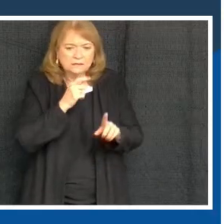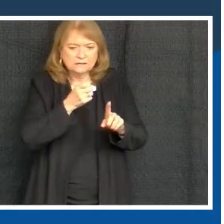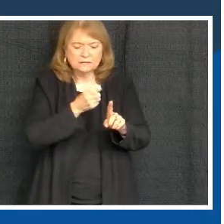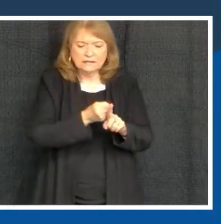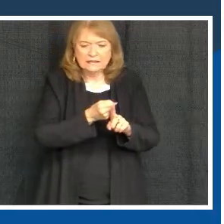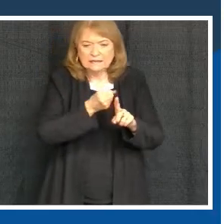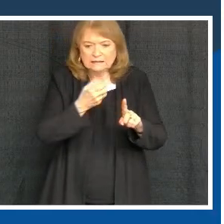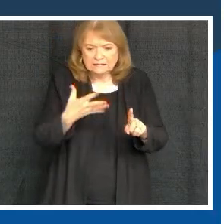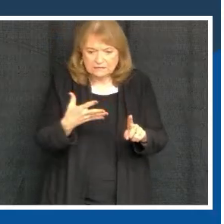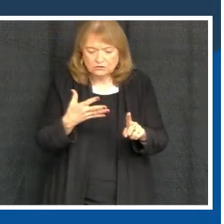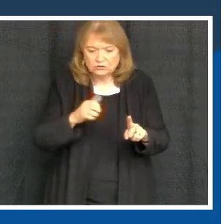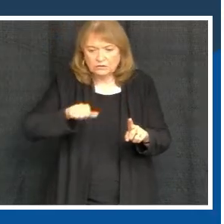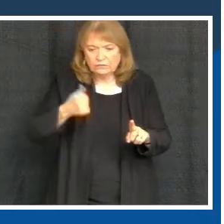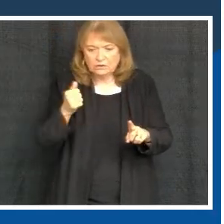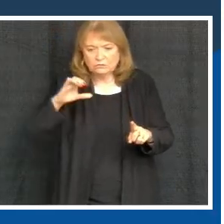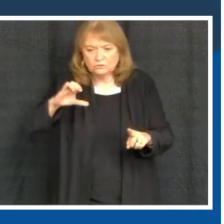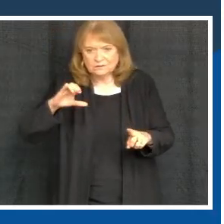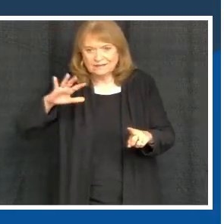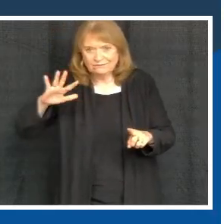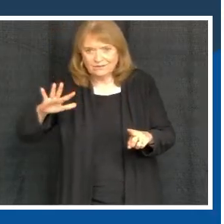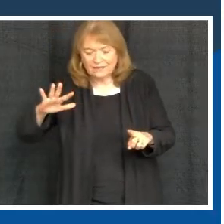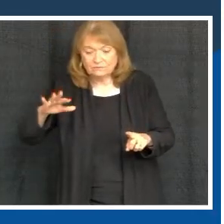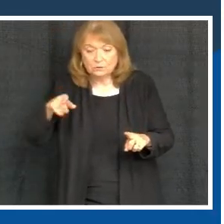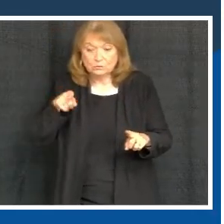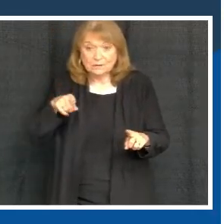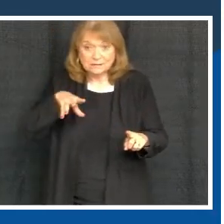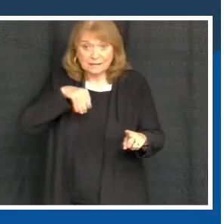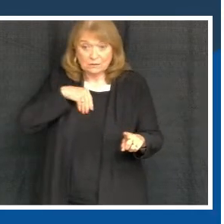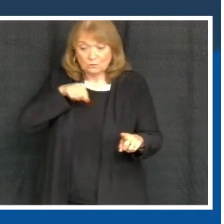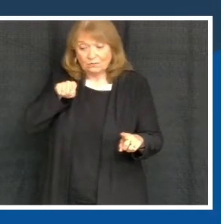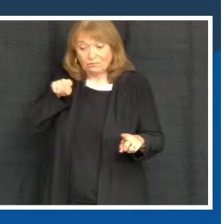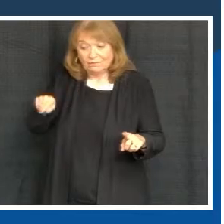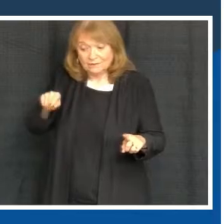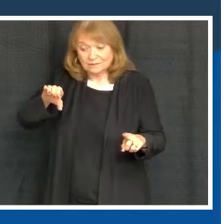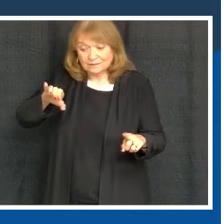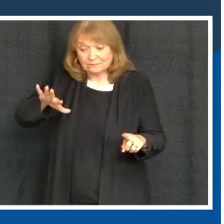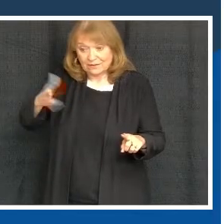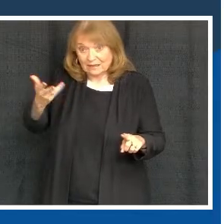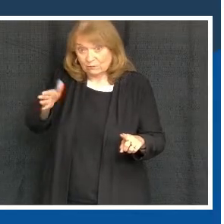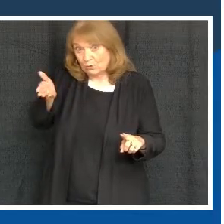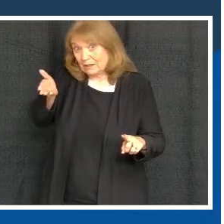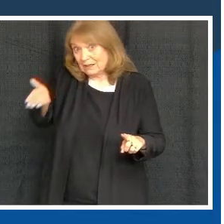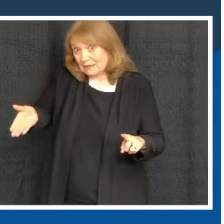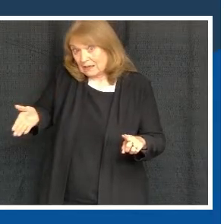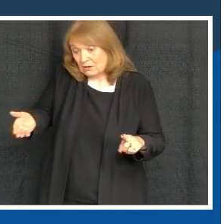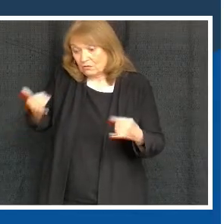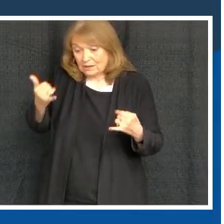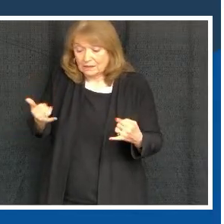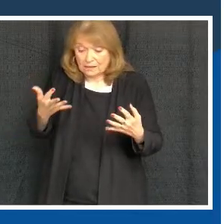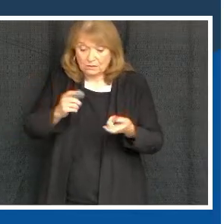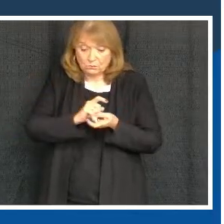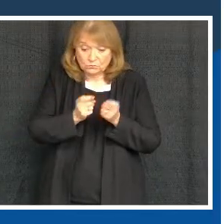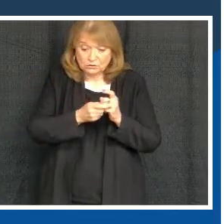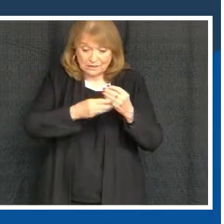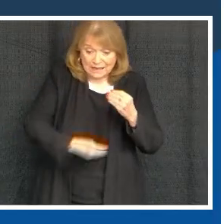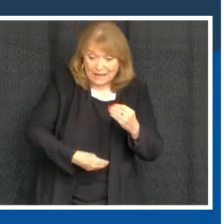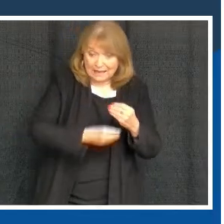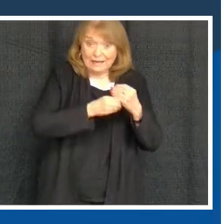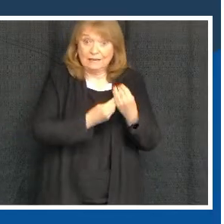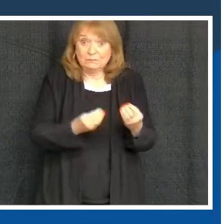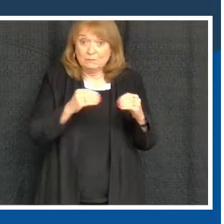C5. So does he own the C5 that's already there? And he's wanting to add this to